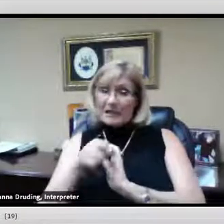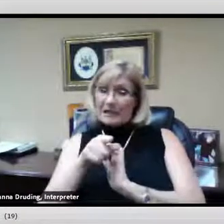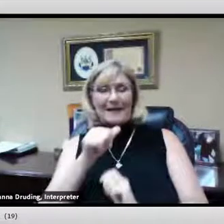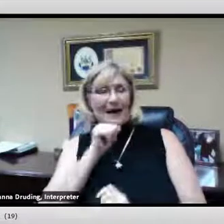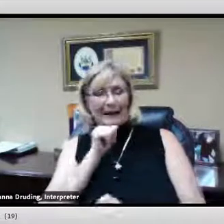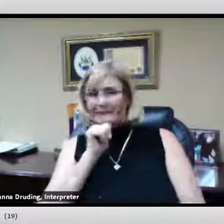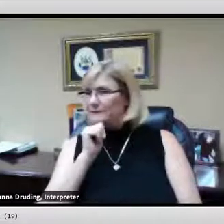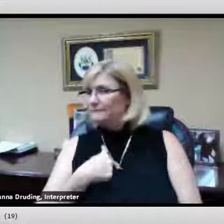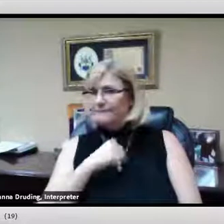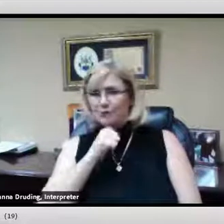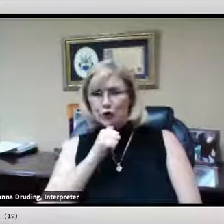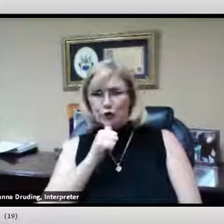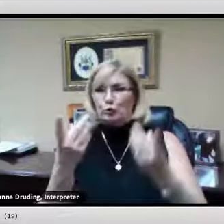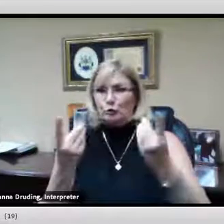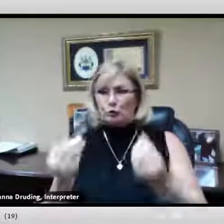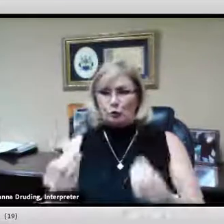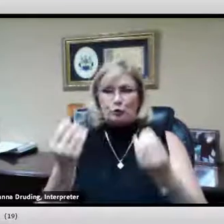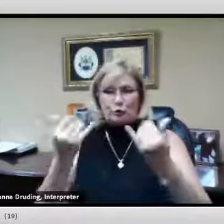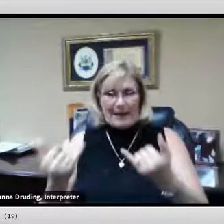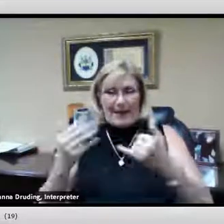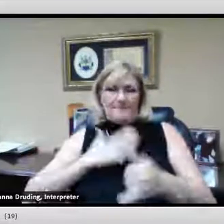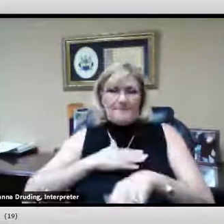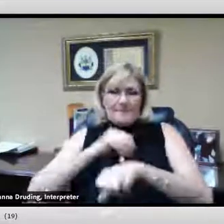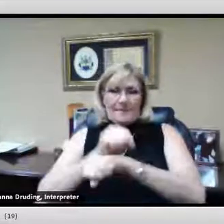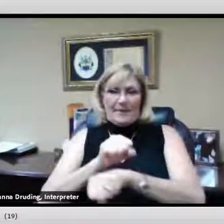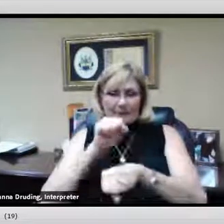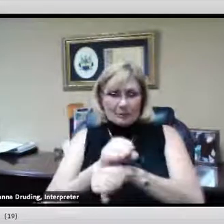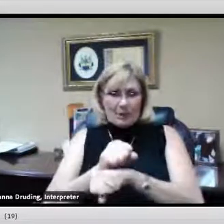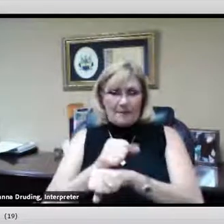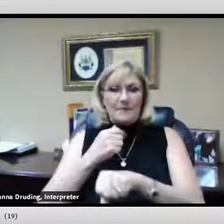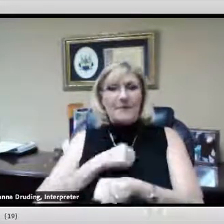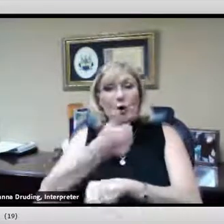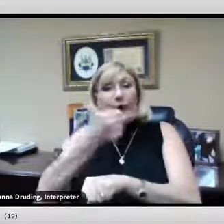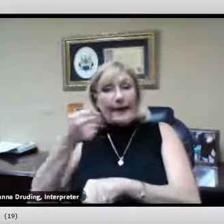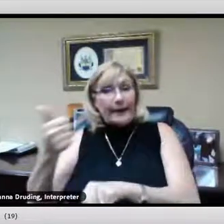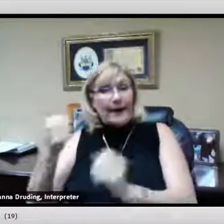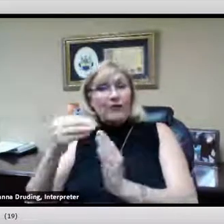my current position. And so I've put those on another list here.